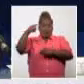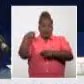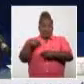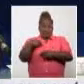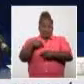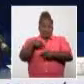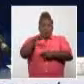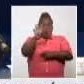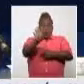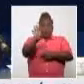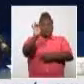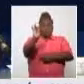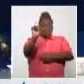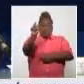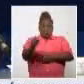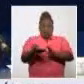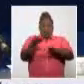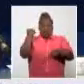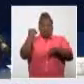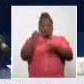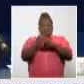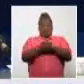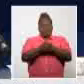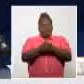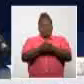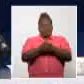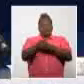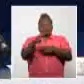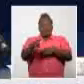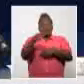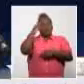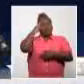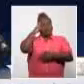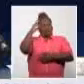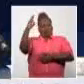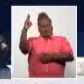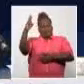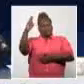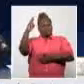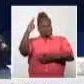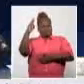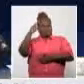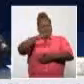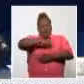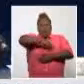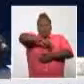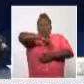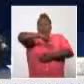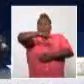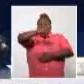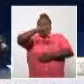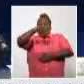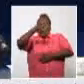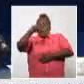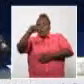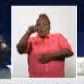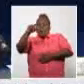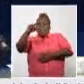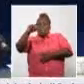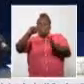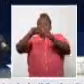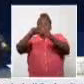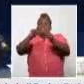I'm recalling the issue of the curve and the peak, which is what the information asks